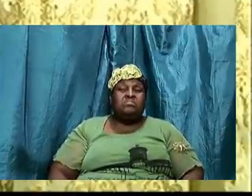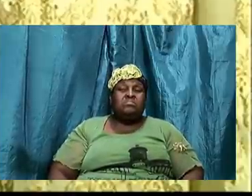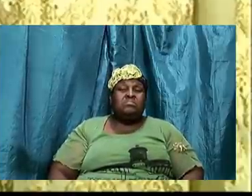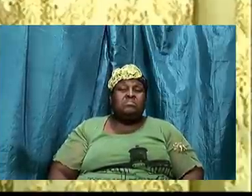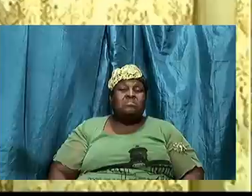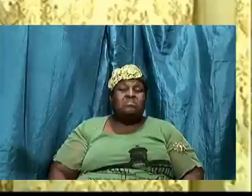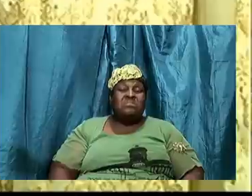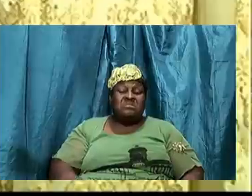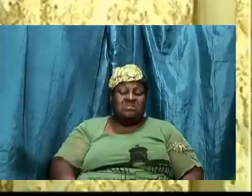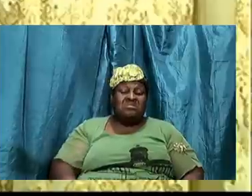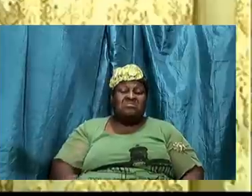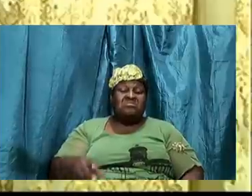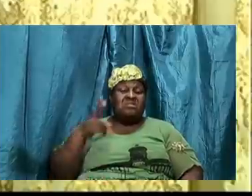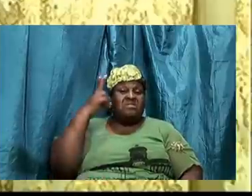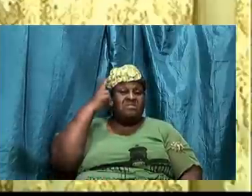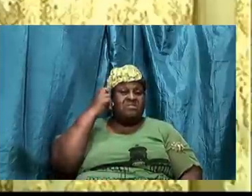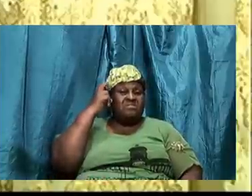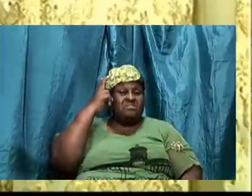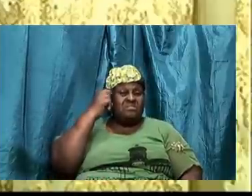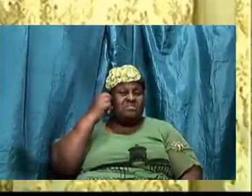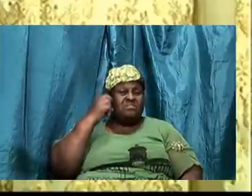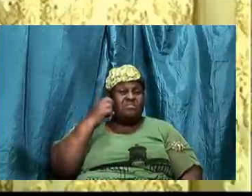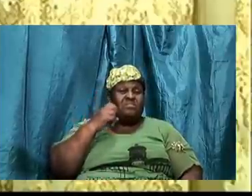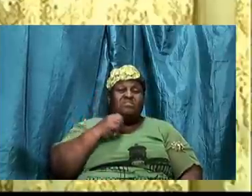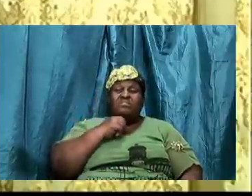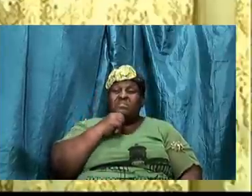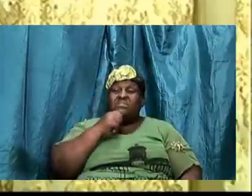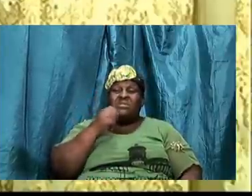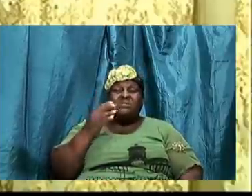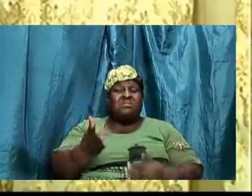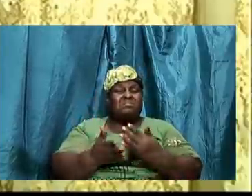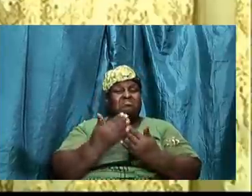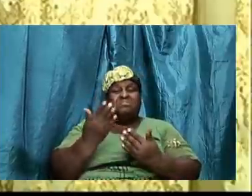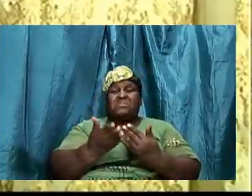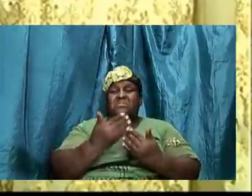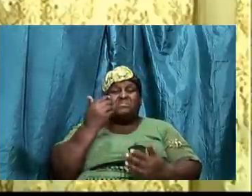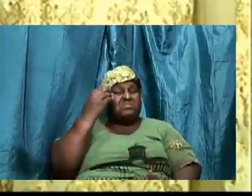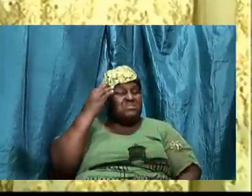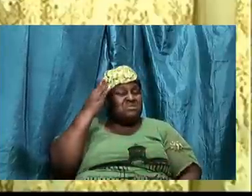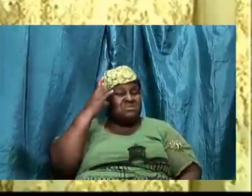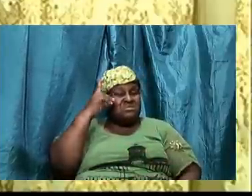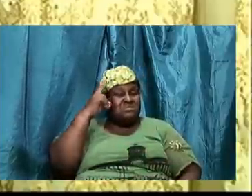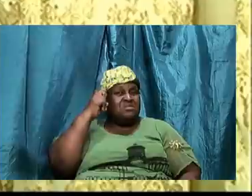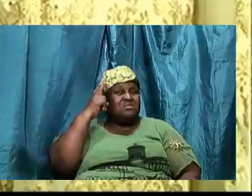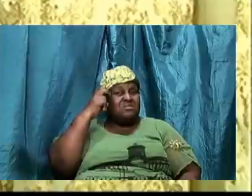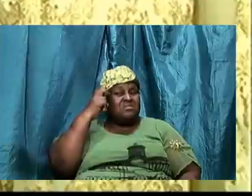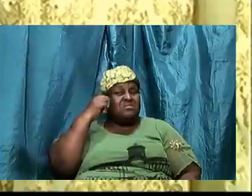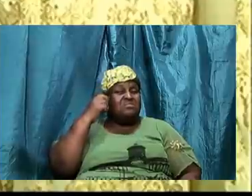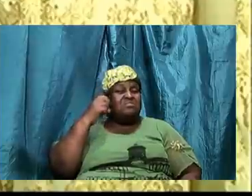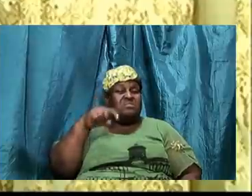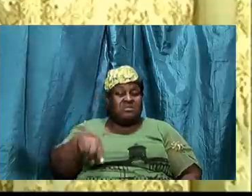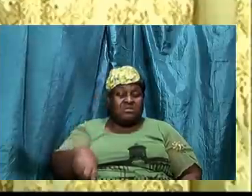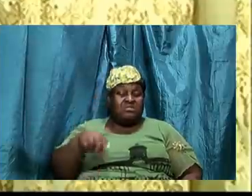This adversary is not an easy adversary. This